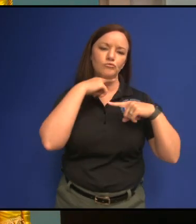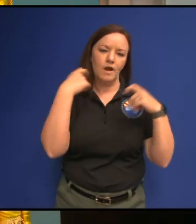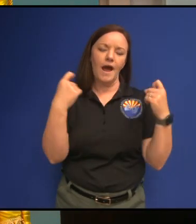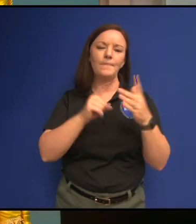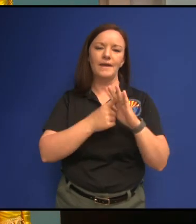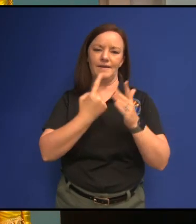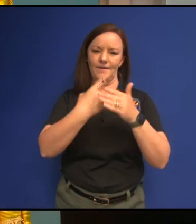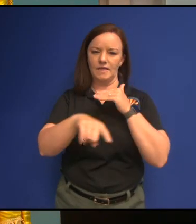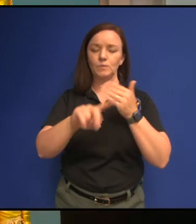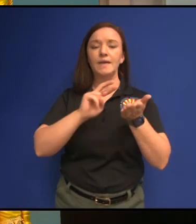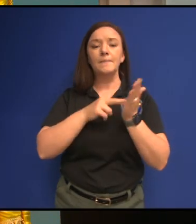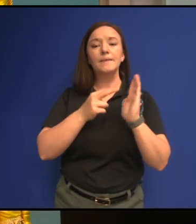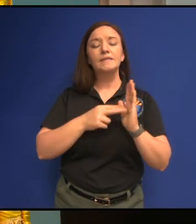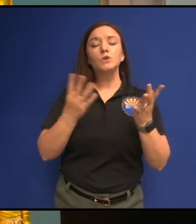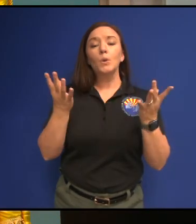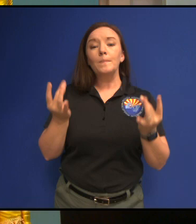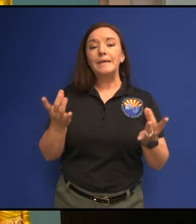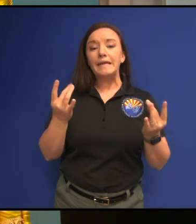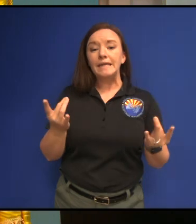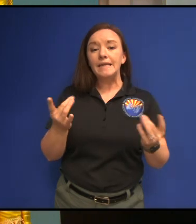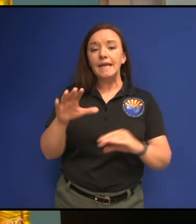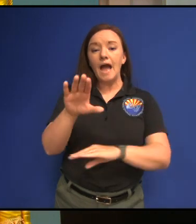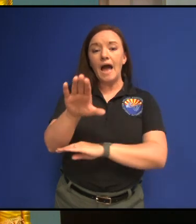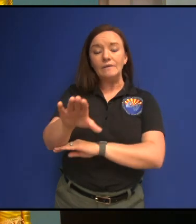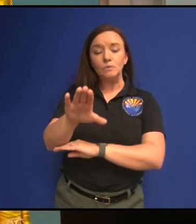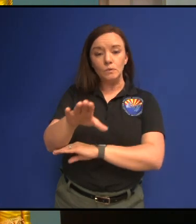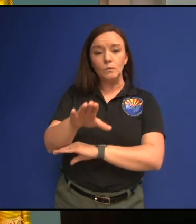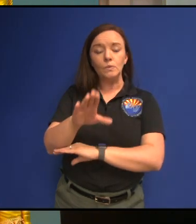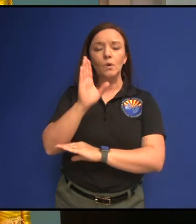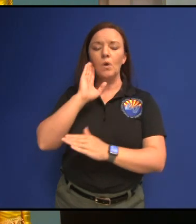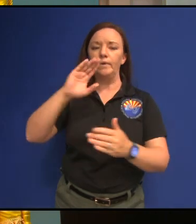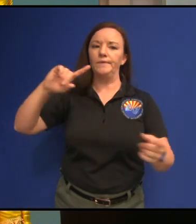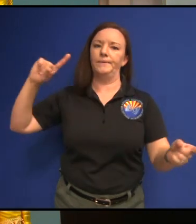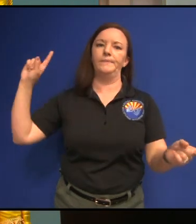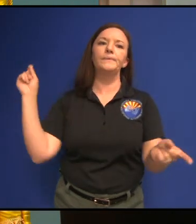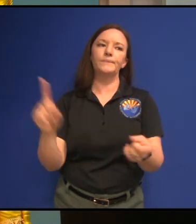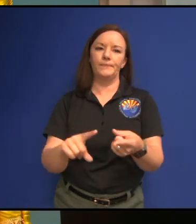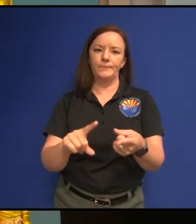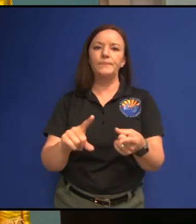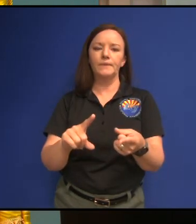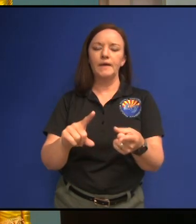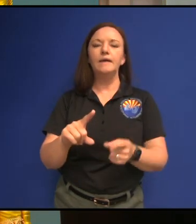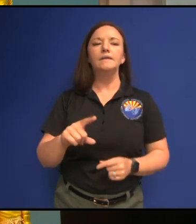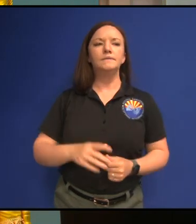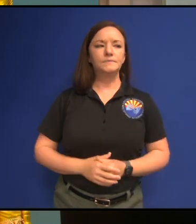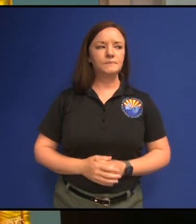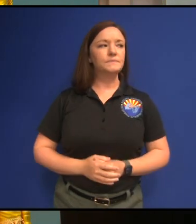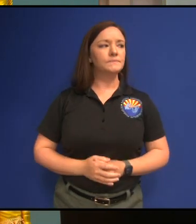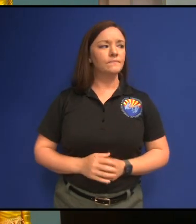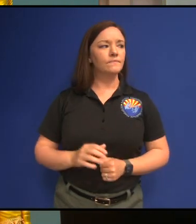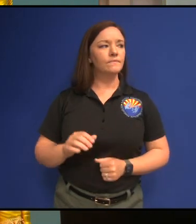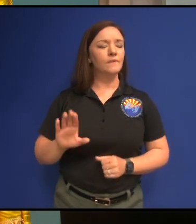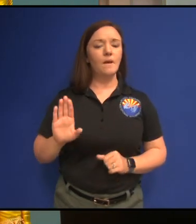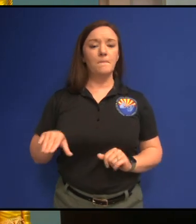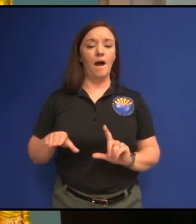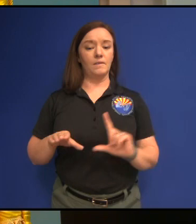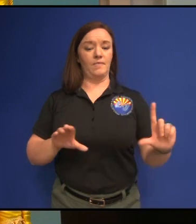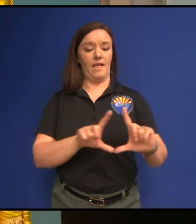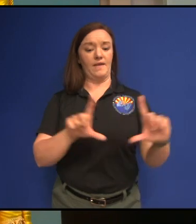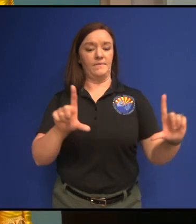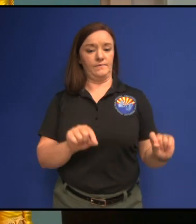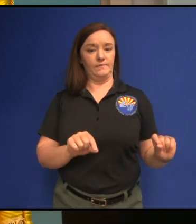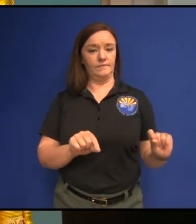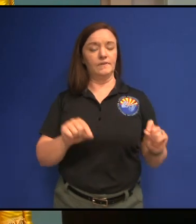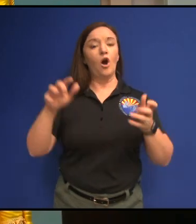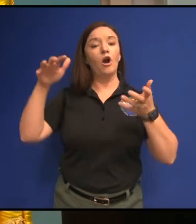that means our relative humidities during the afternoon are going to be way lower. And you also look over here at the bottom left, our